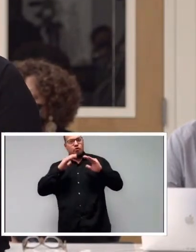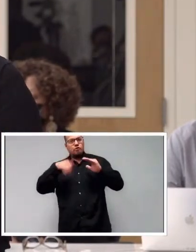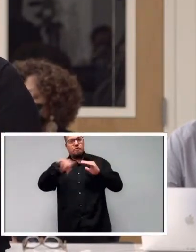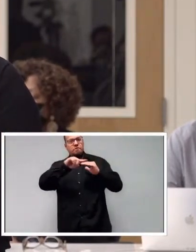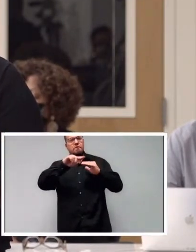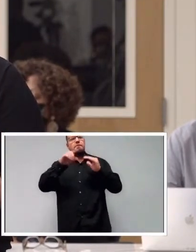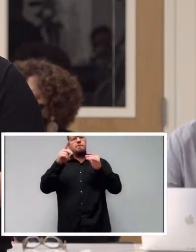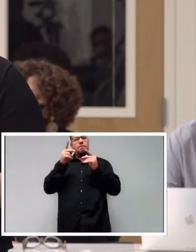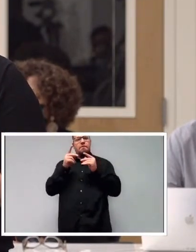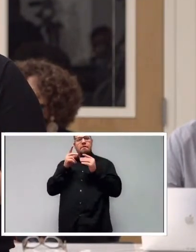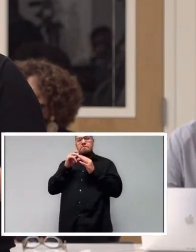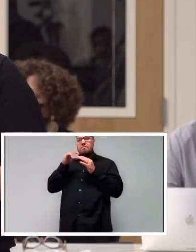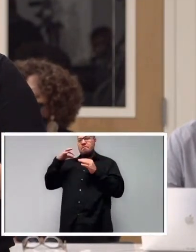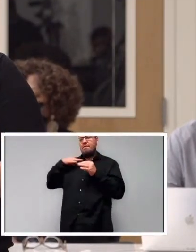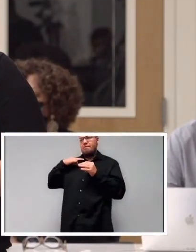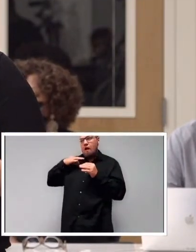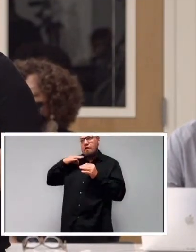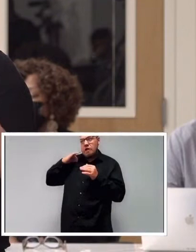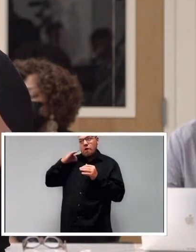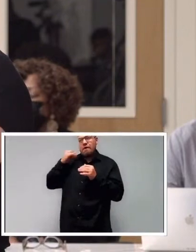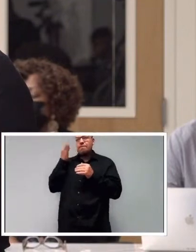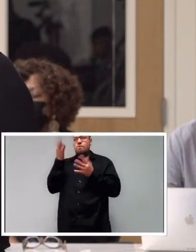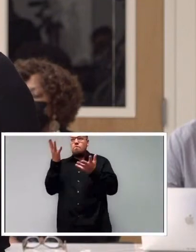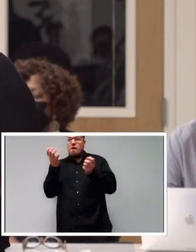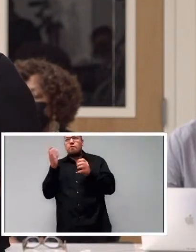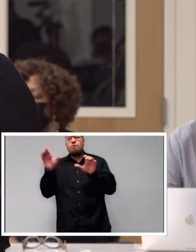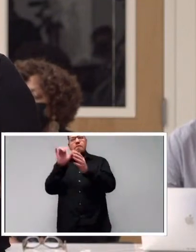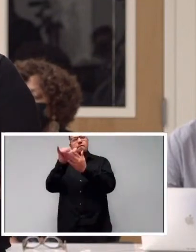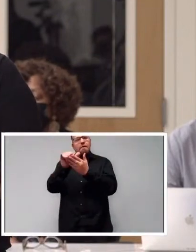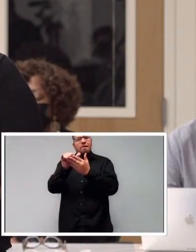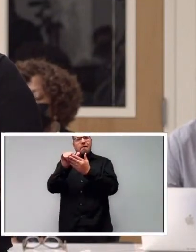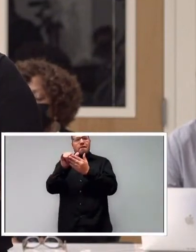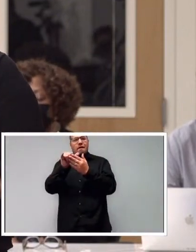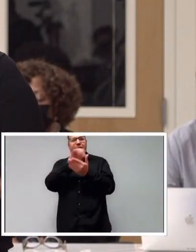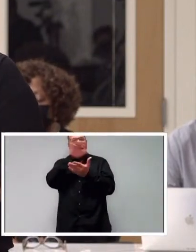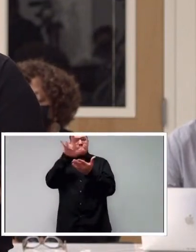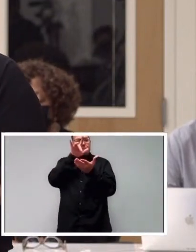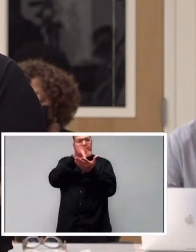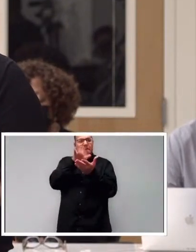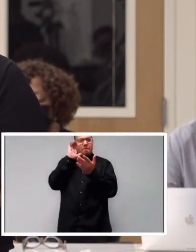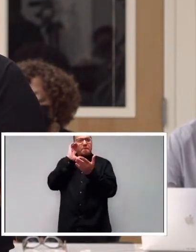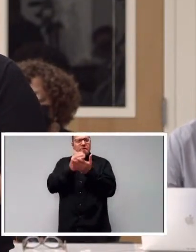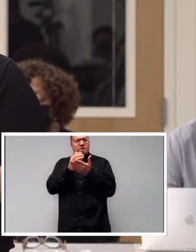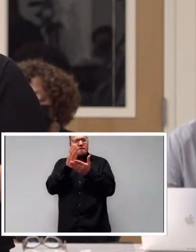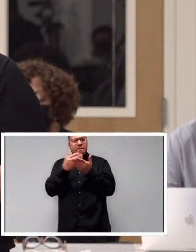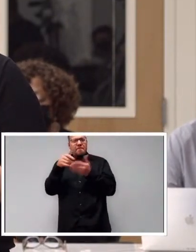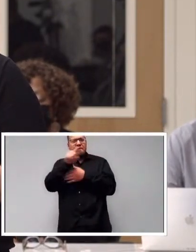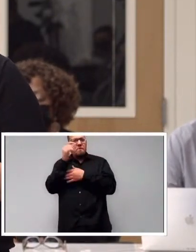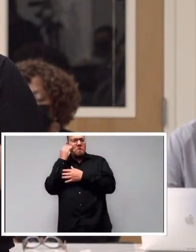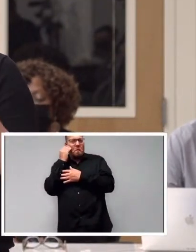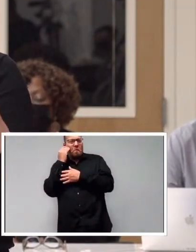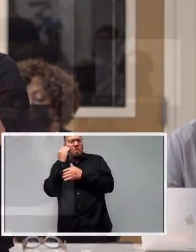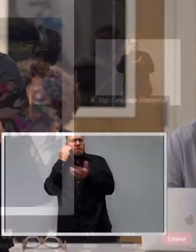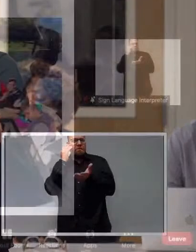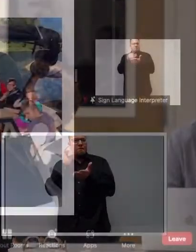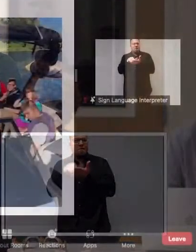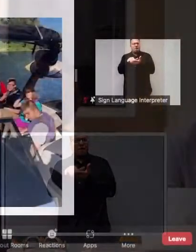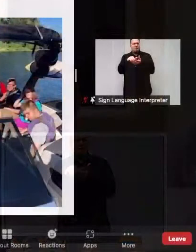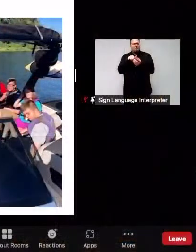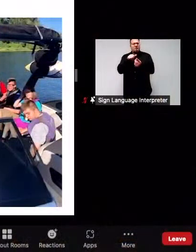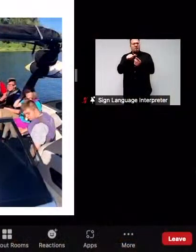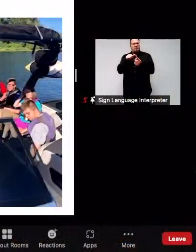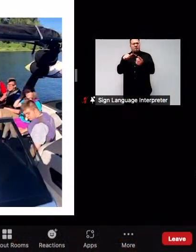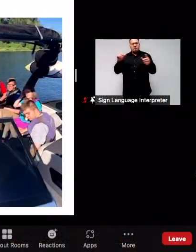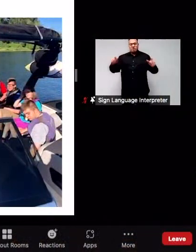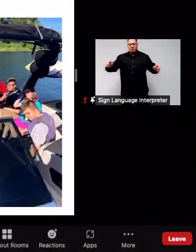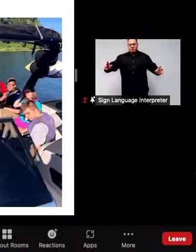you can volunteer if you want to do that. The picture in the middle, some of you are probably familiar with the wheelchair options